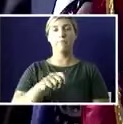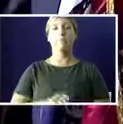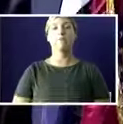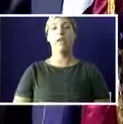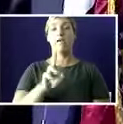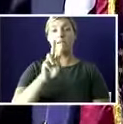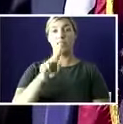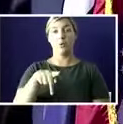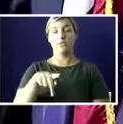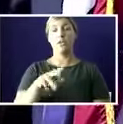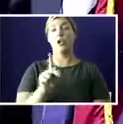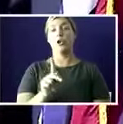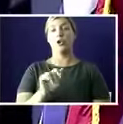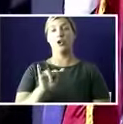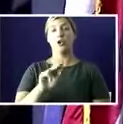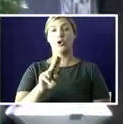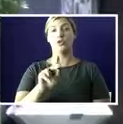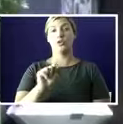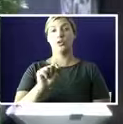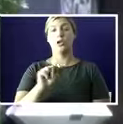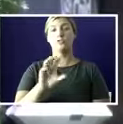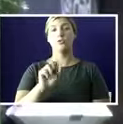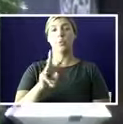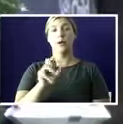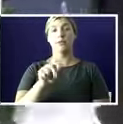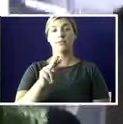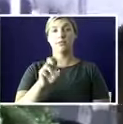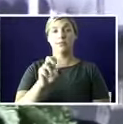Vice President Kurt Swanson,